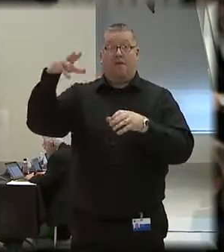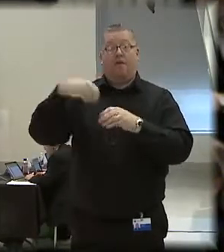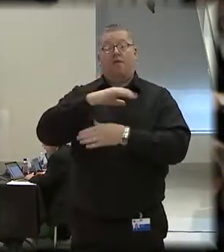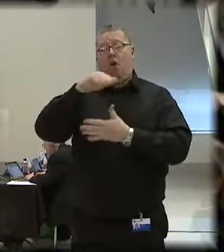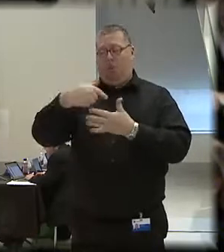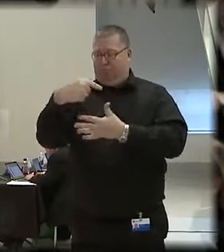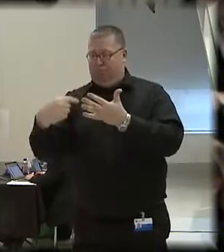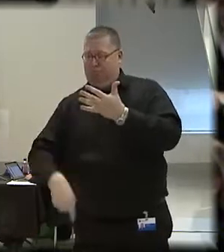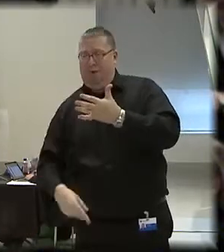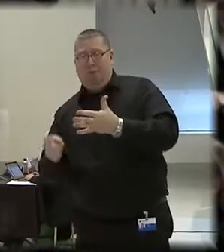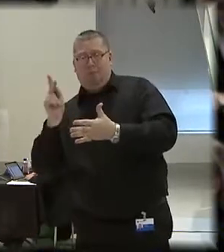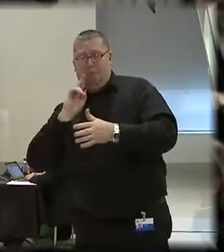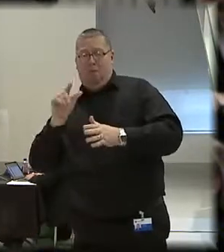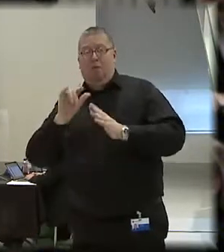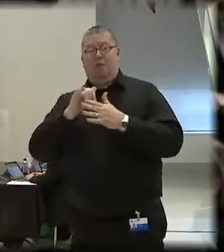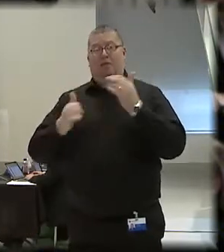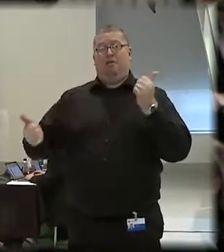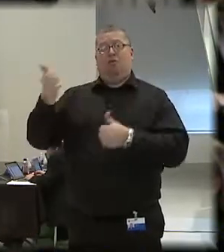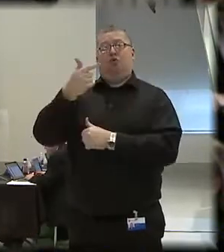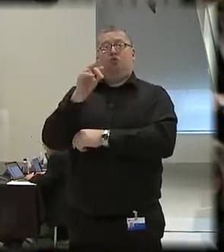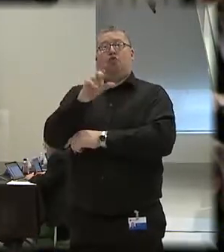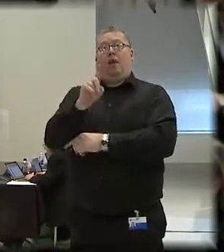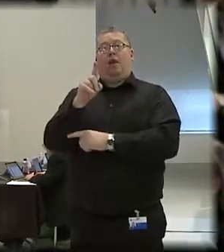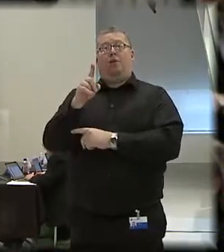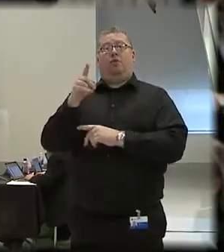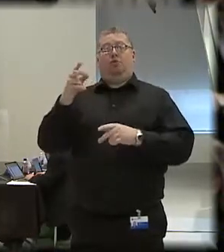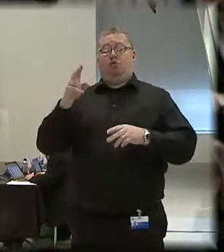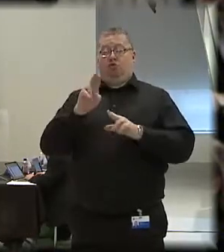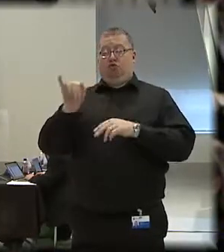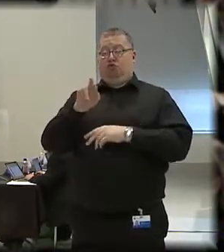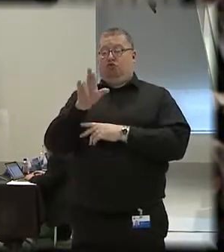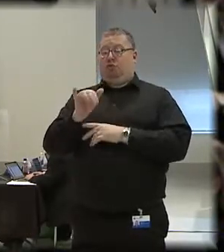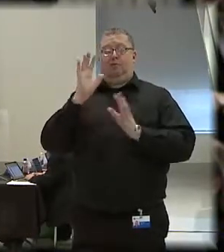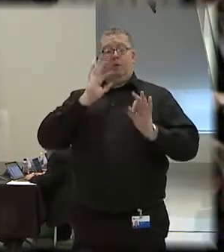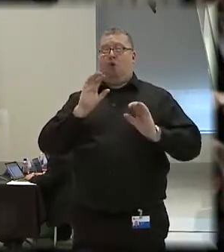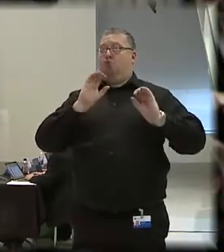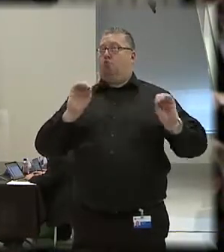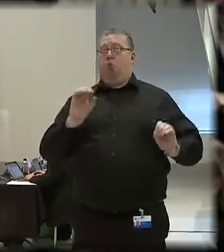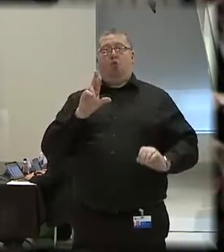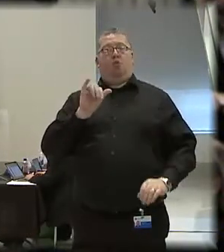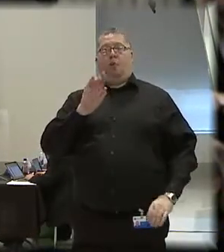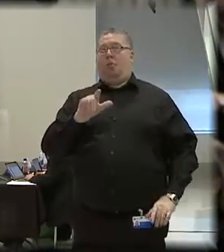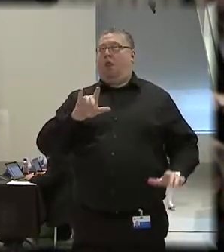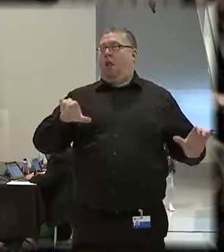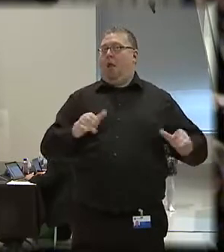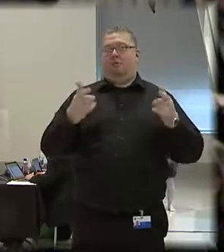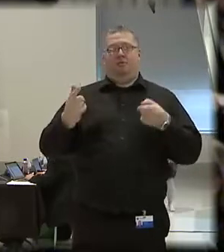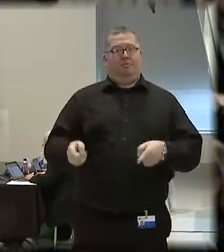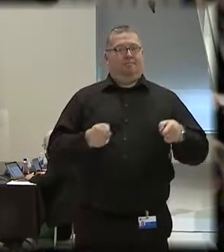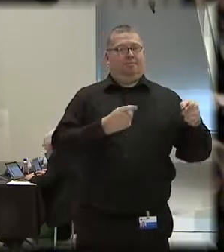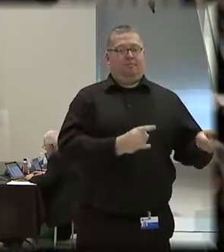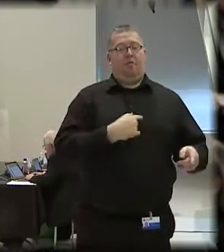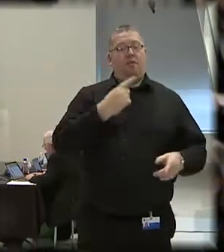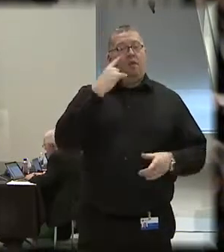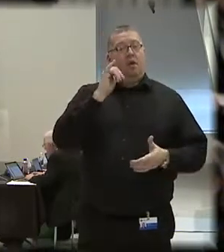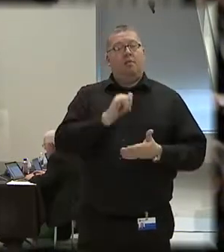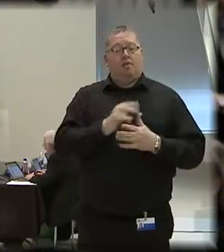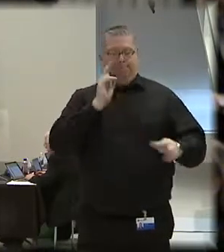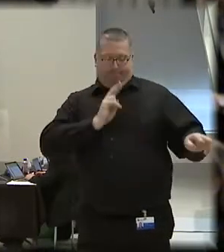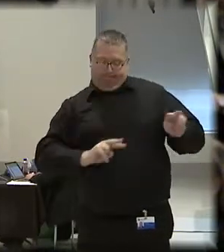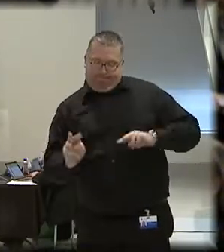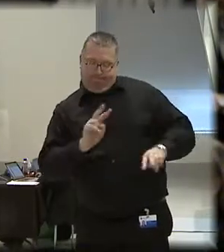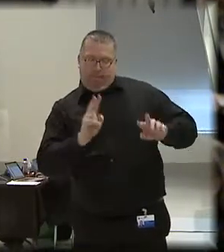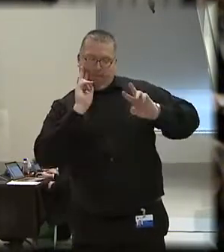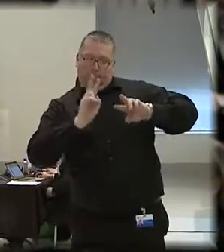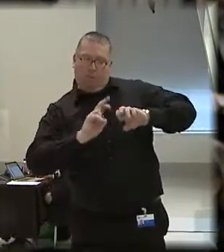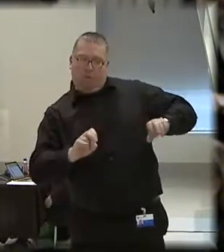aforementioned parties, the grand jury concluded that no criminal action took place. But many deemed that this was not enough and demanded